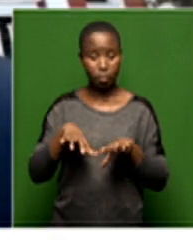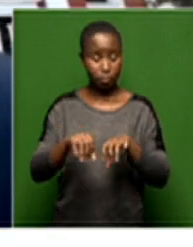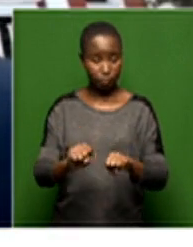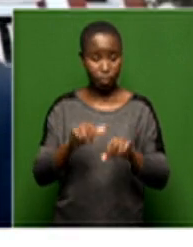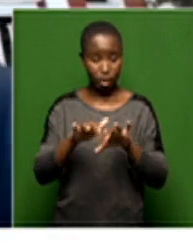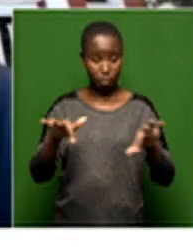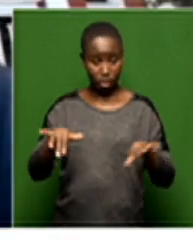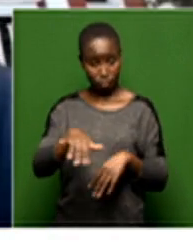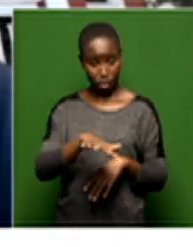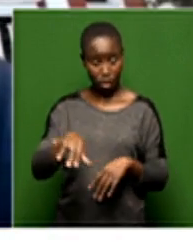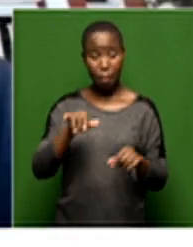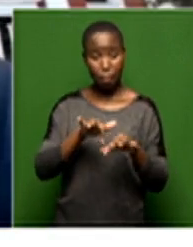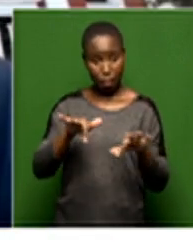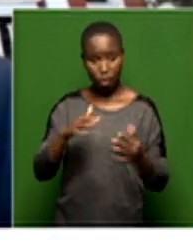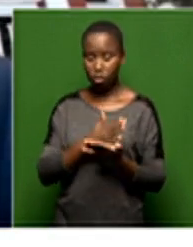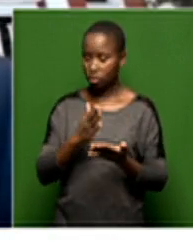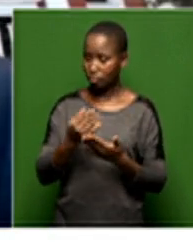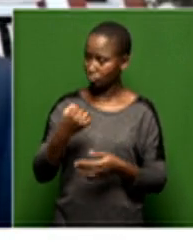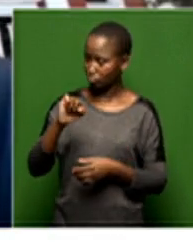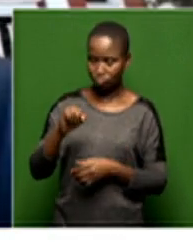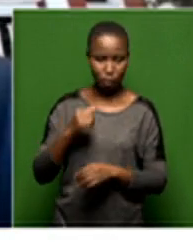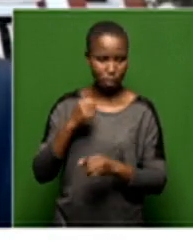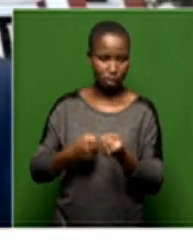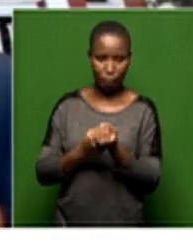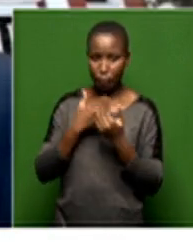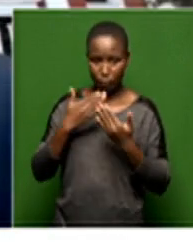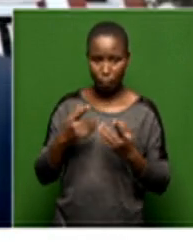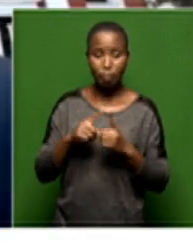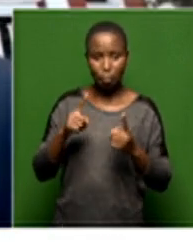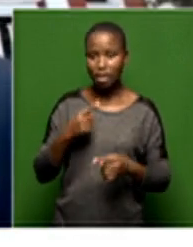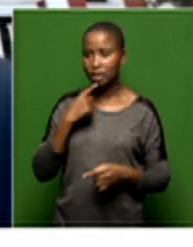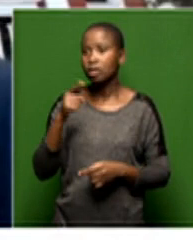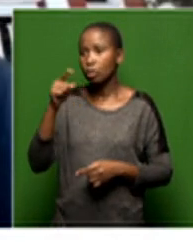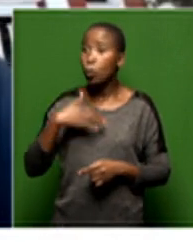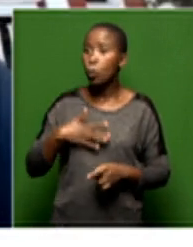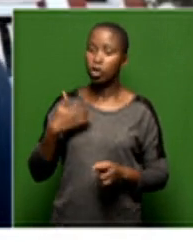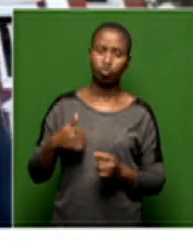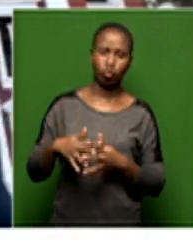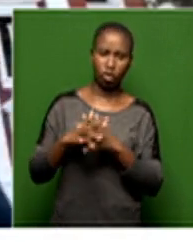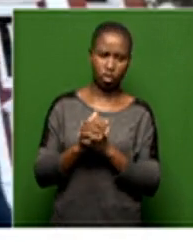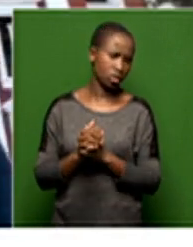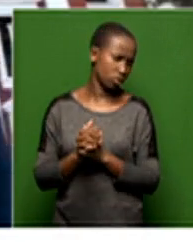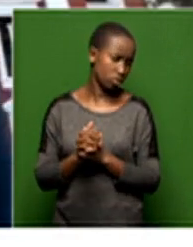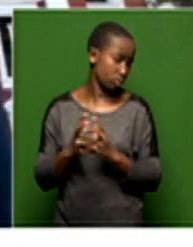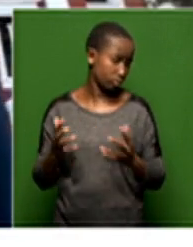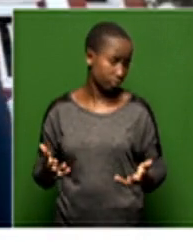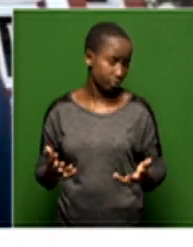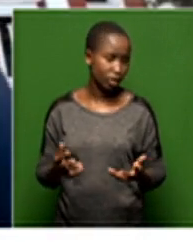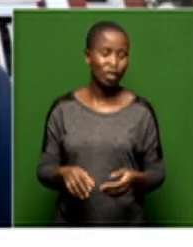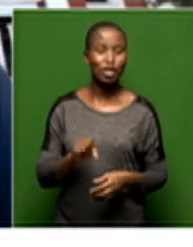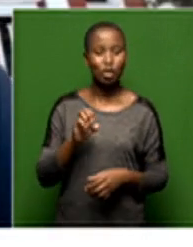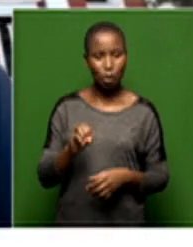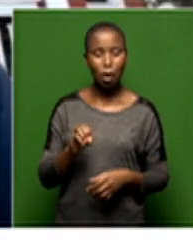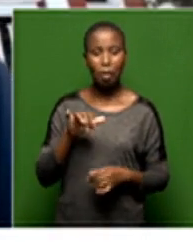are opposing that. And yet they are saying that they want reconciliation. So therefore, hypocrisy